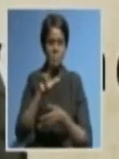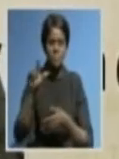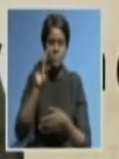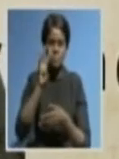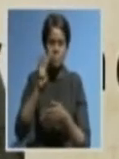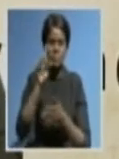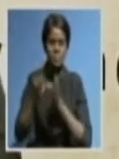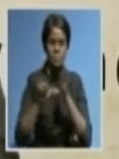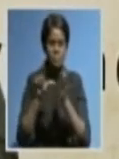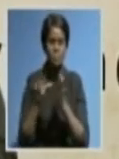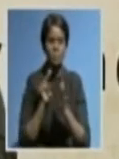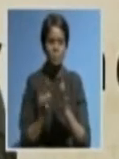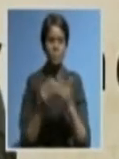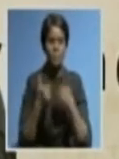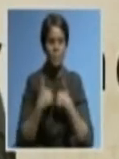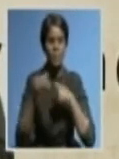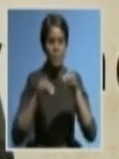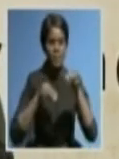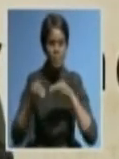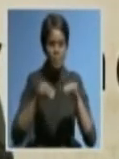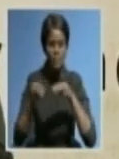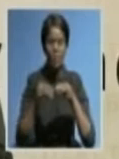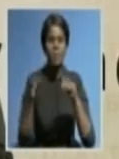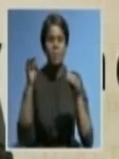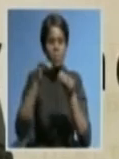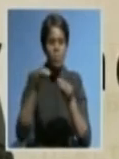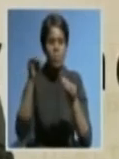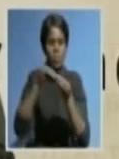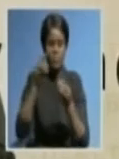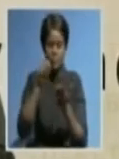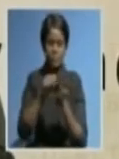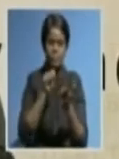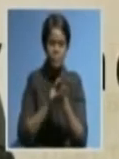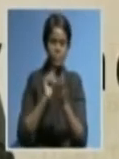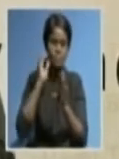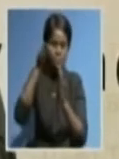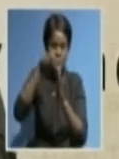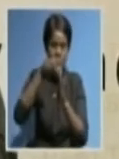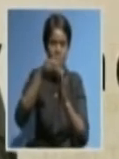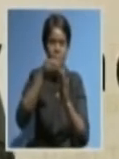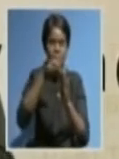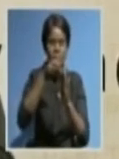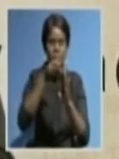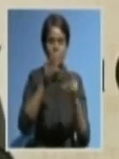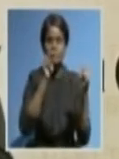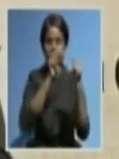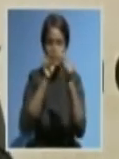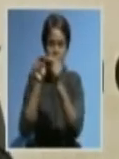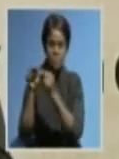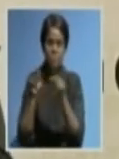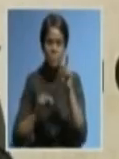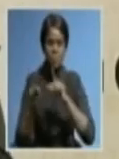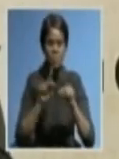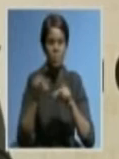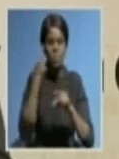we managed to run some further tests on the direct contacts of the people who initially